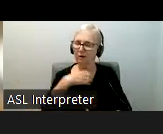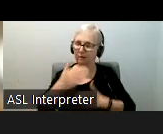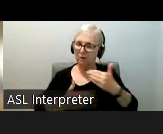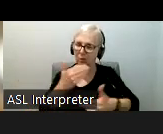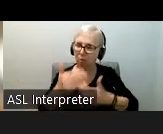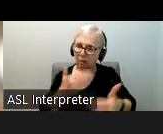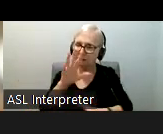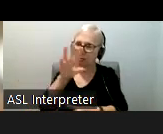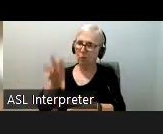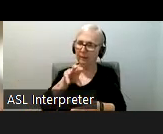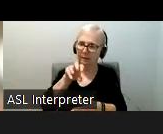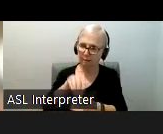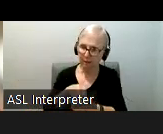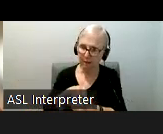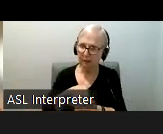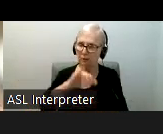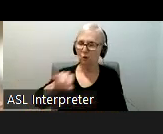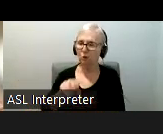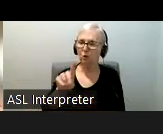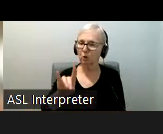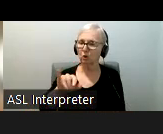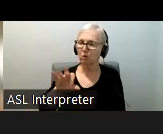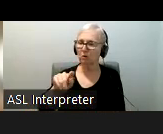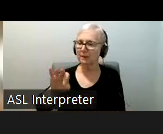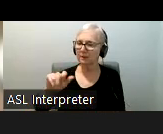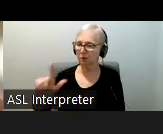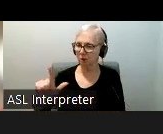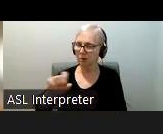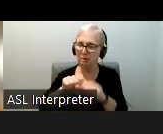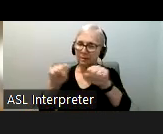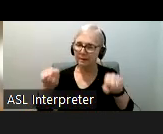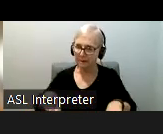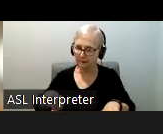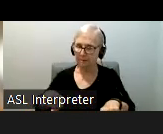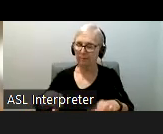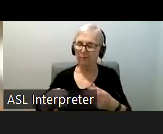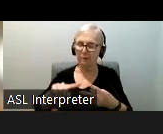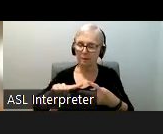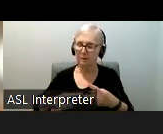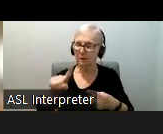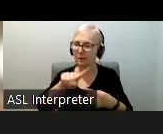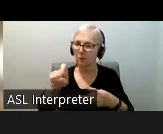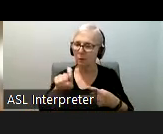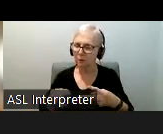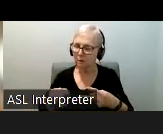to be incorporated into the judicial system with that. And also, my second question is